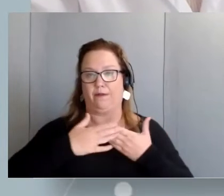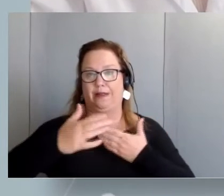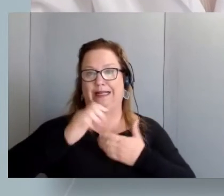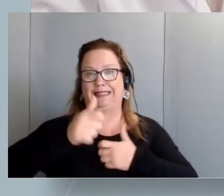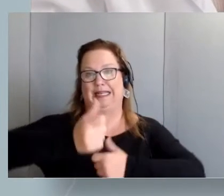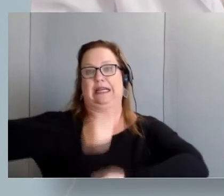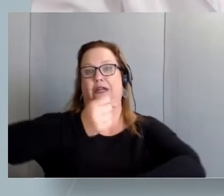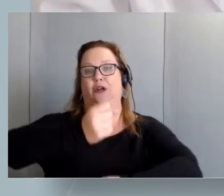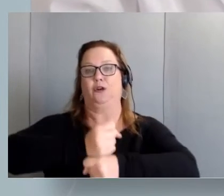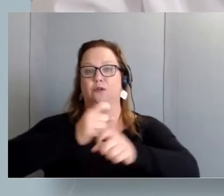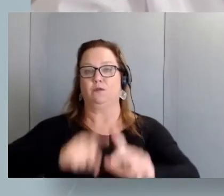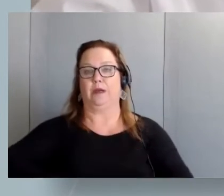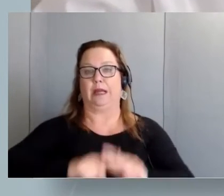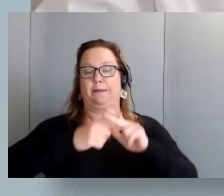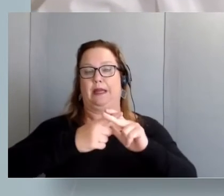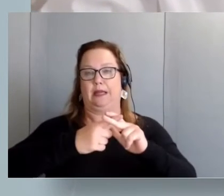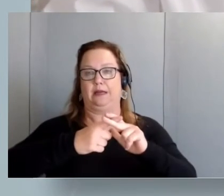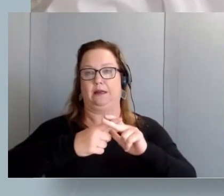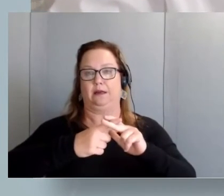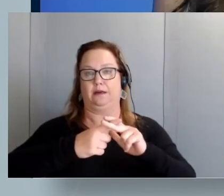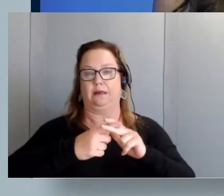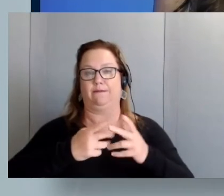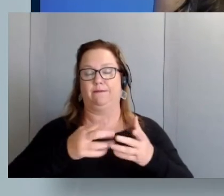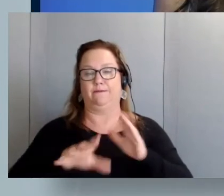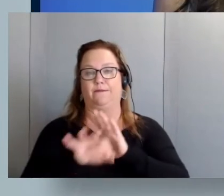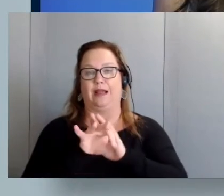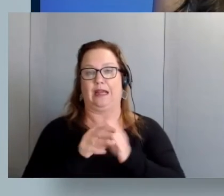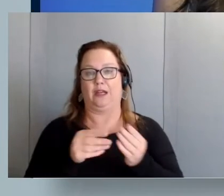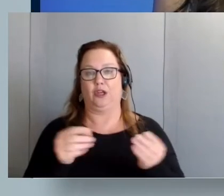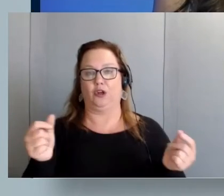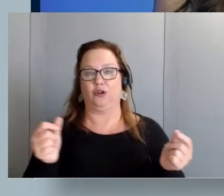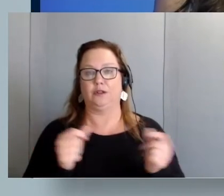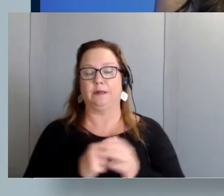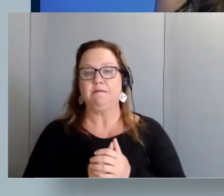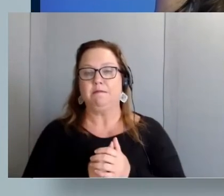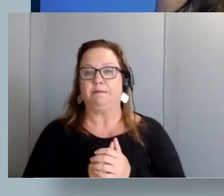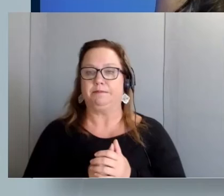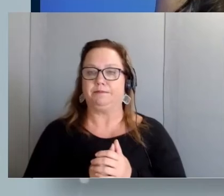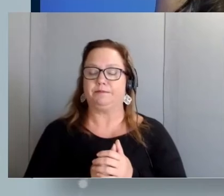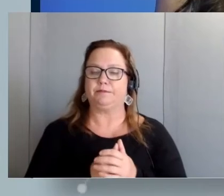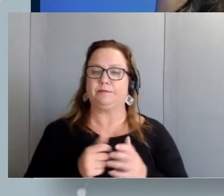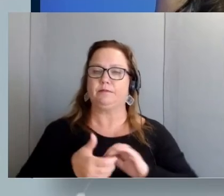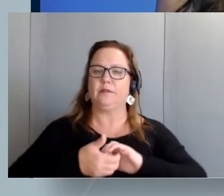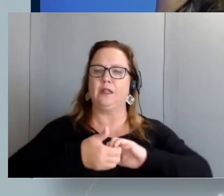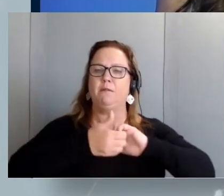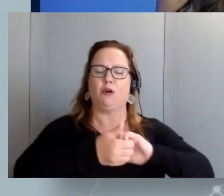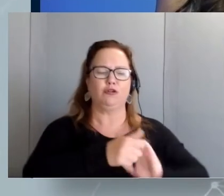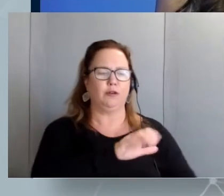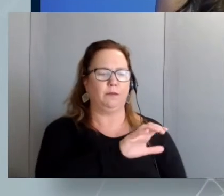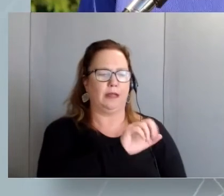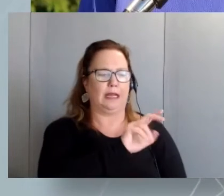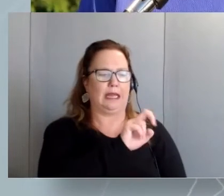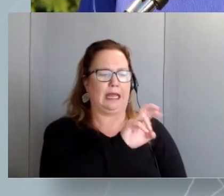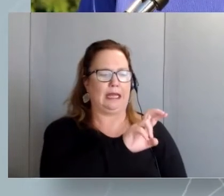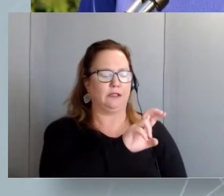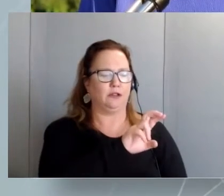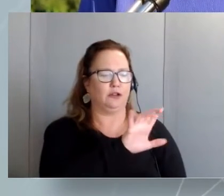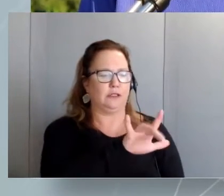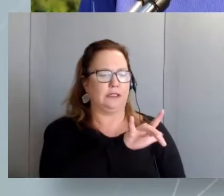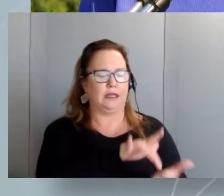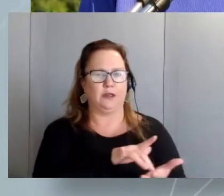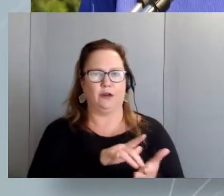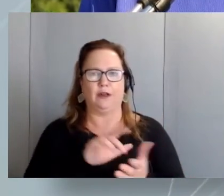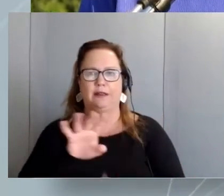can begin to achieve cures. Matt, what does the partnership between the Cancer Center and Head for the Cure mean to you? Dr. Jensen